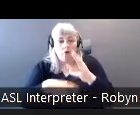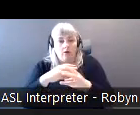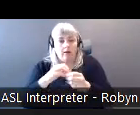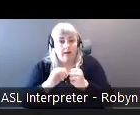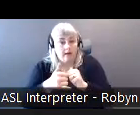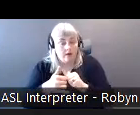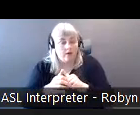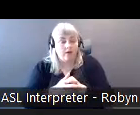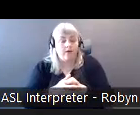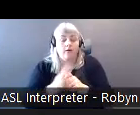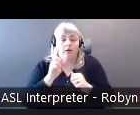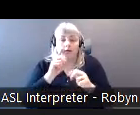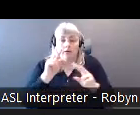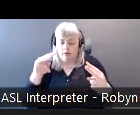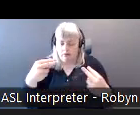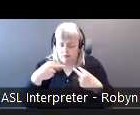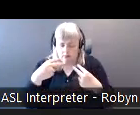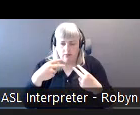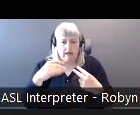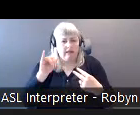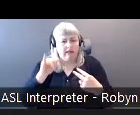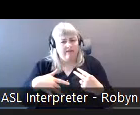Notice what that feels like.